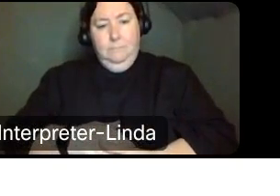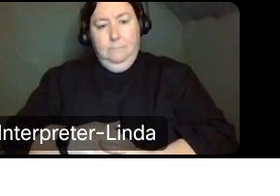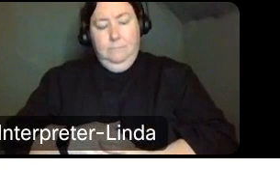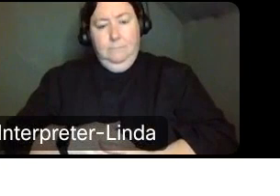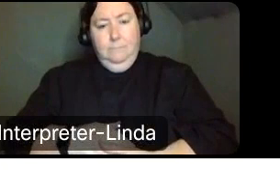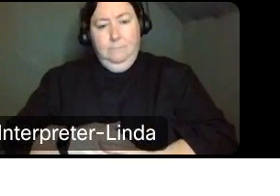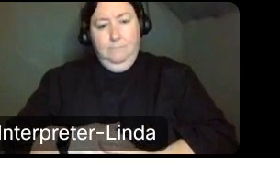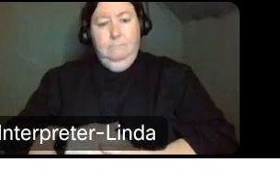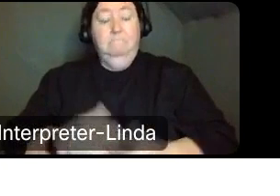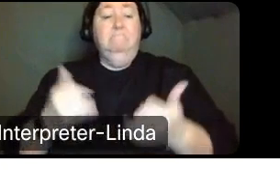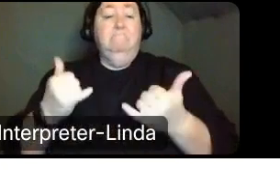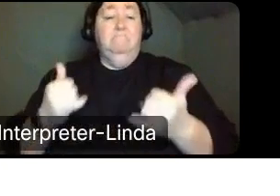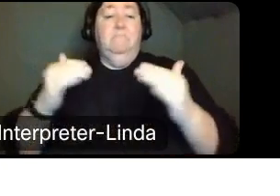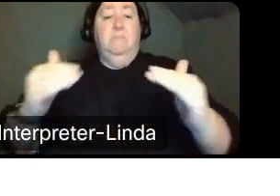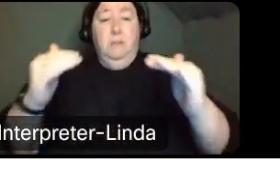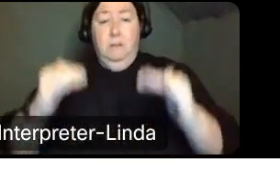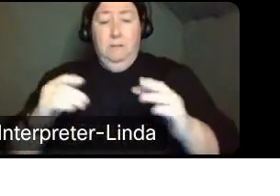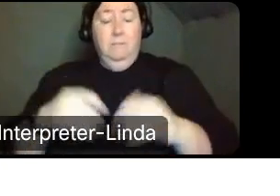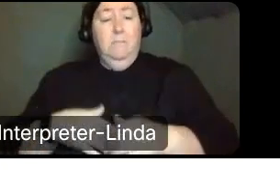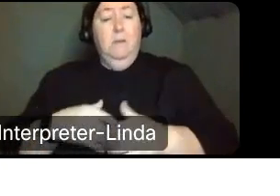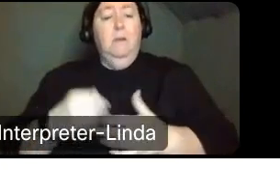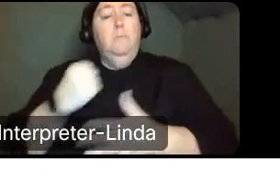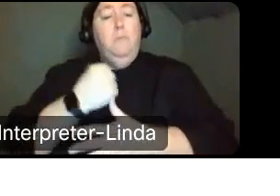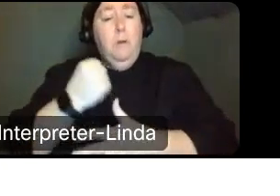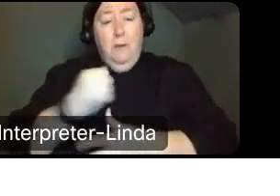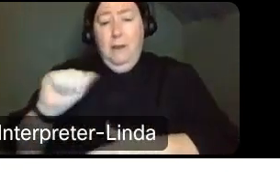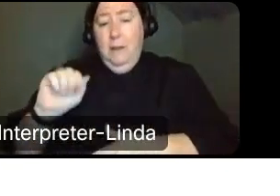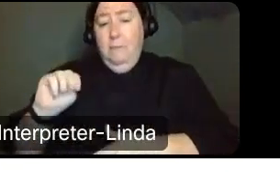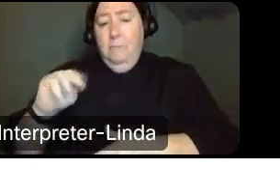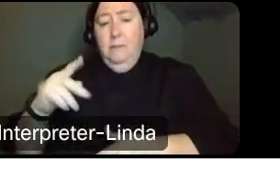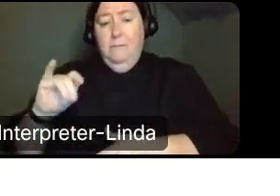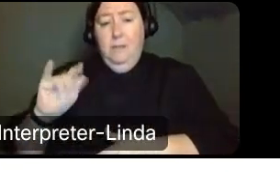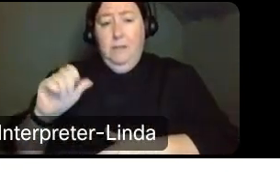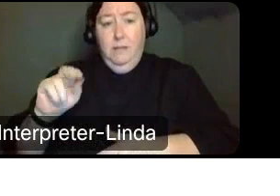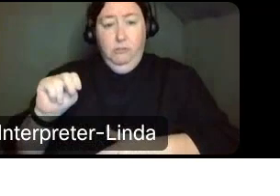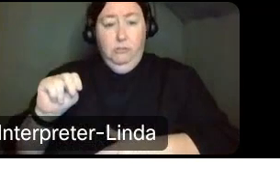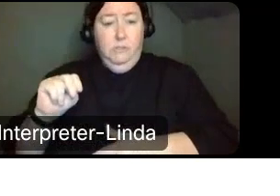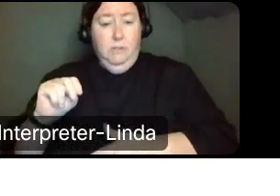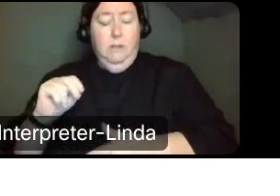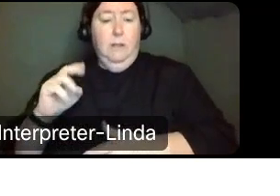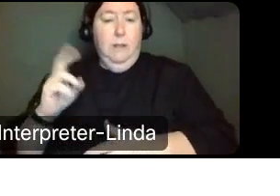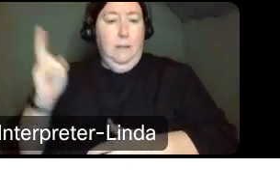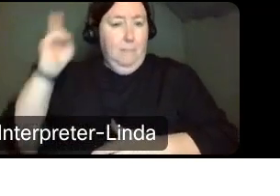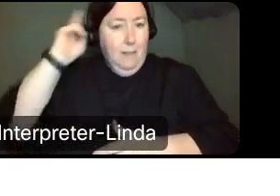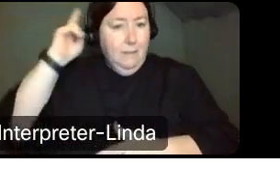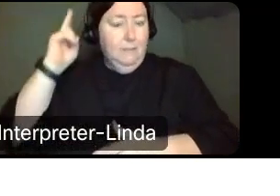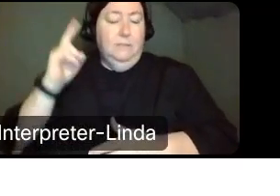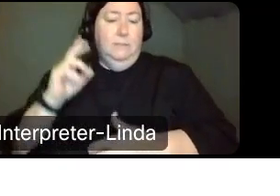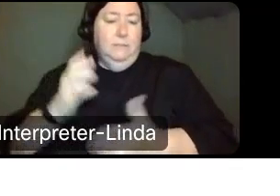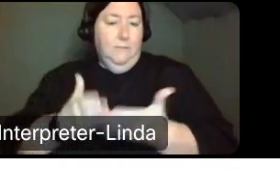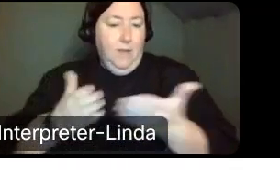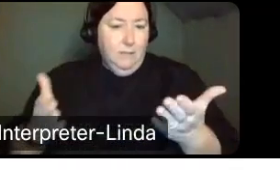We're moving into the primary amplification and implantable devices section. And then there's a separate section for hearing